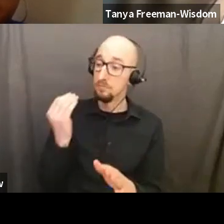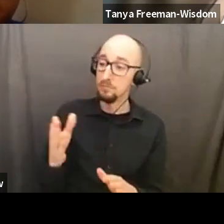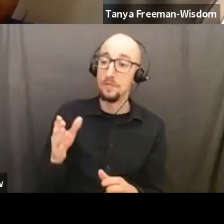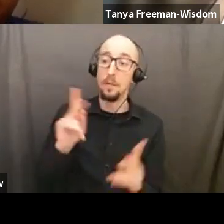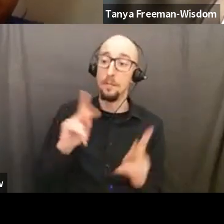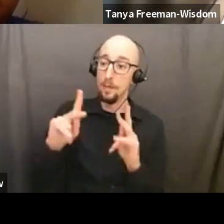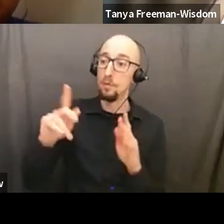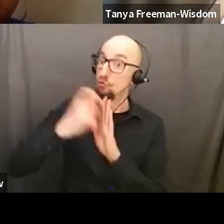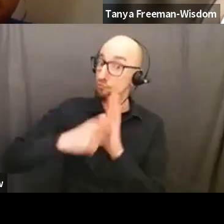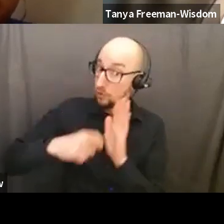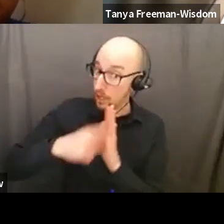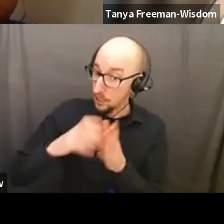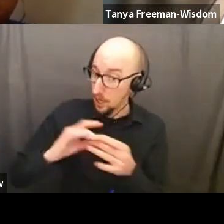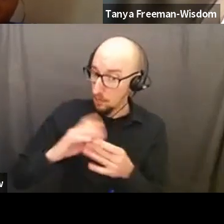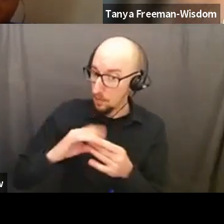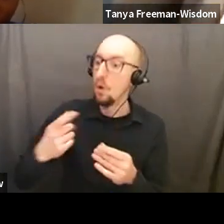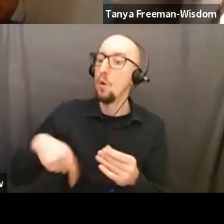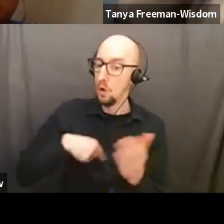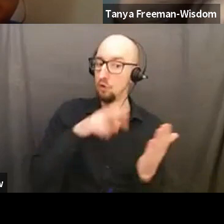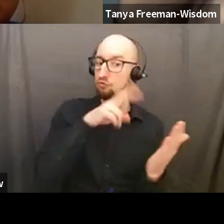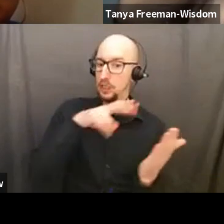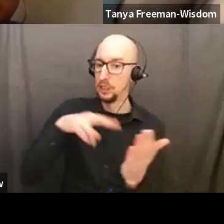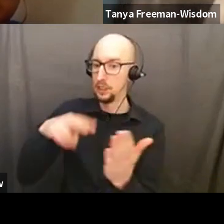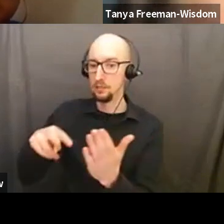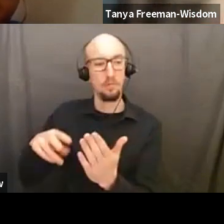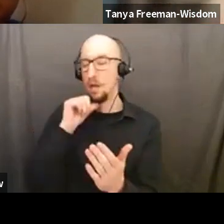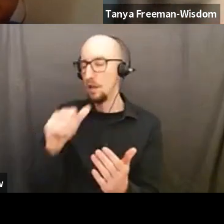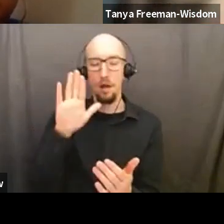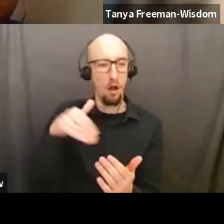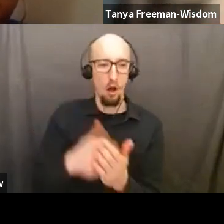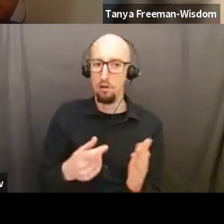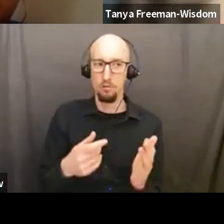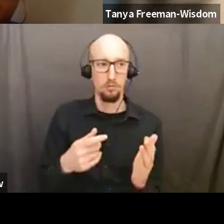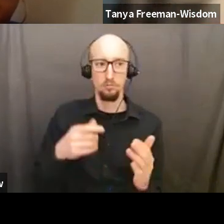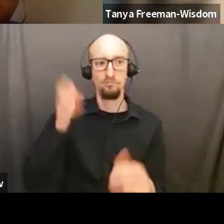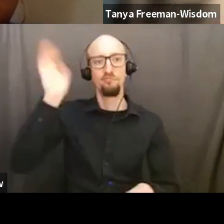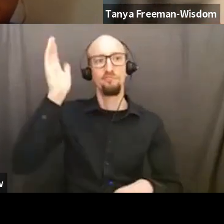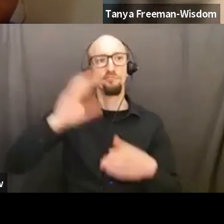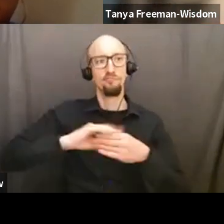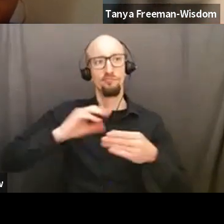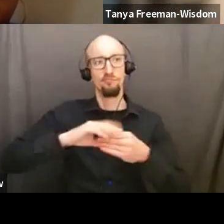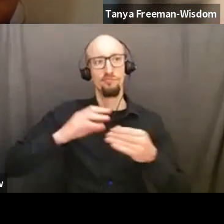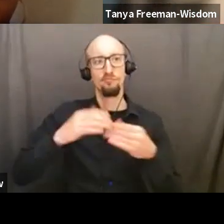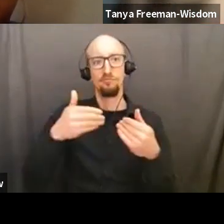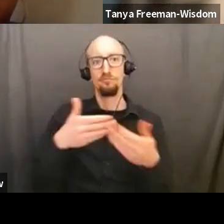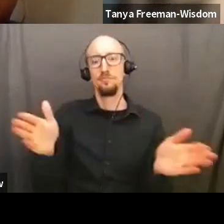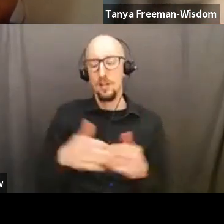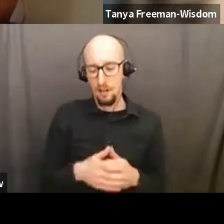of comments that are in writing. And I would like to reinforce the fact